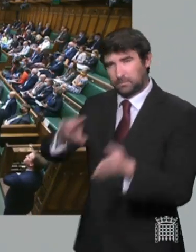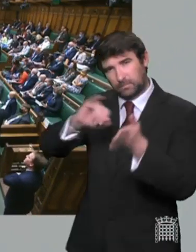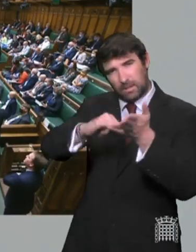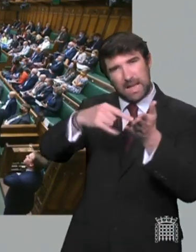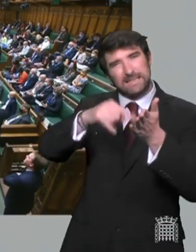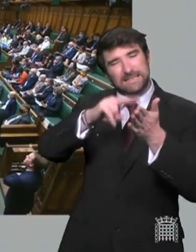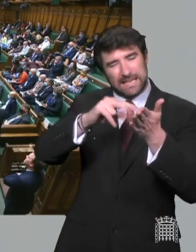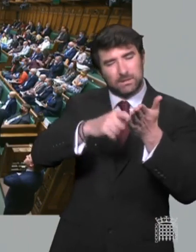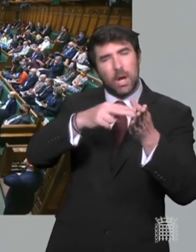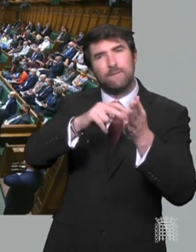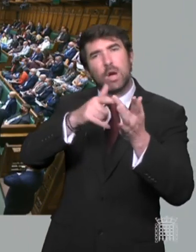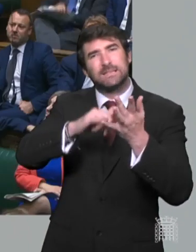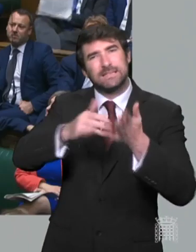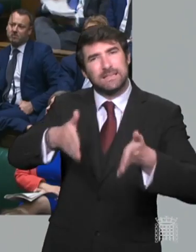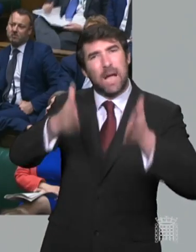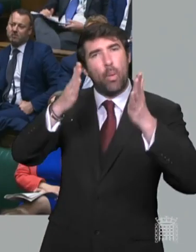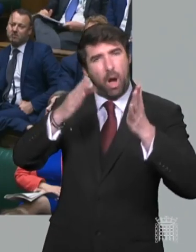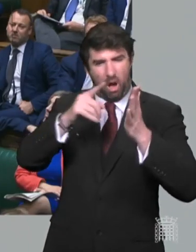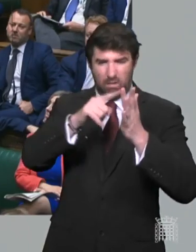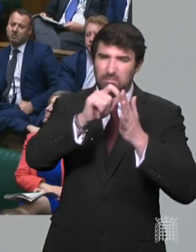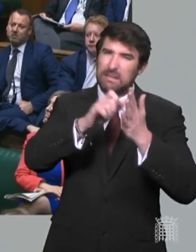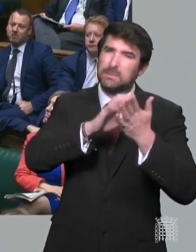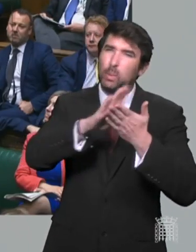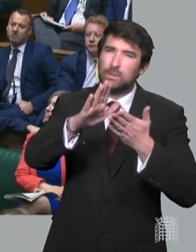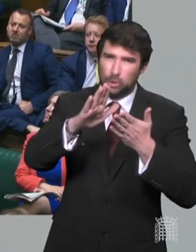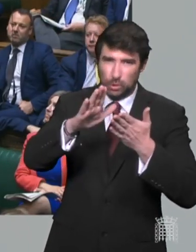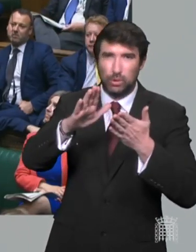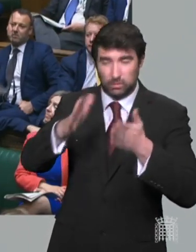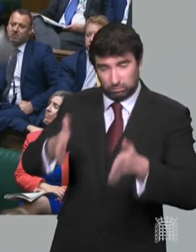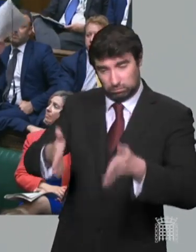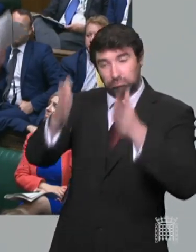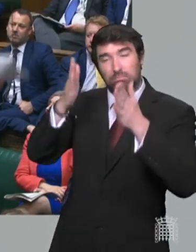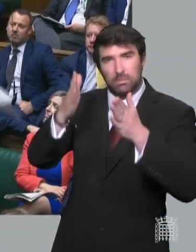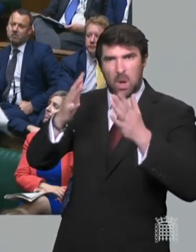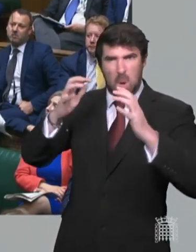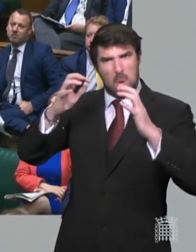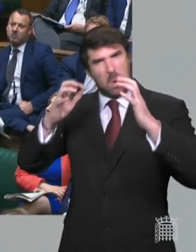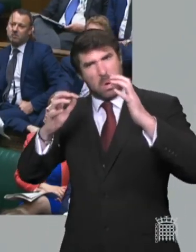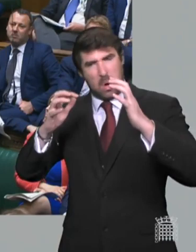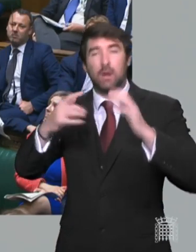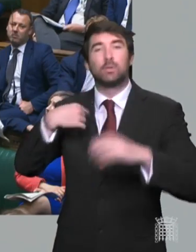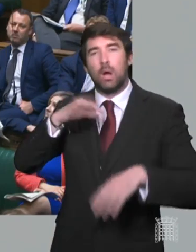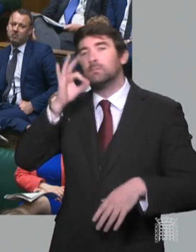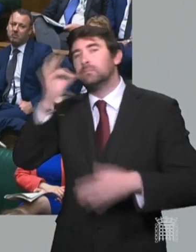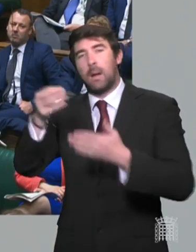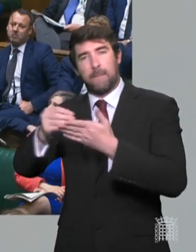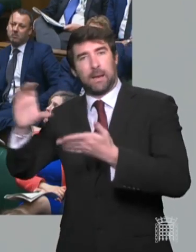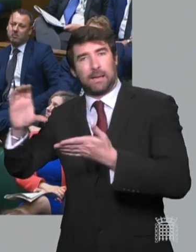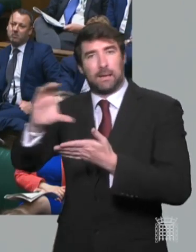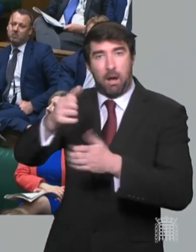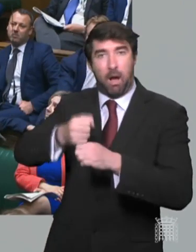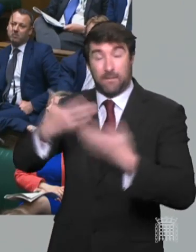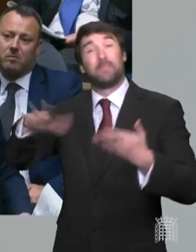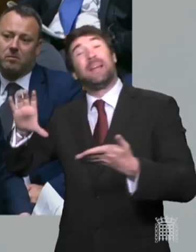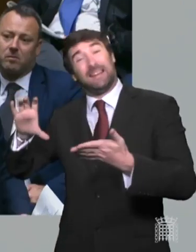the Building and Safety Fund. However, Oanda and Block Management, who manage the building, have put a shrink wrap on the entire tower, which is going to be on there